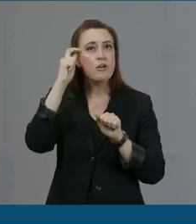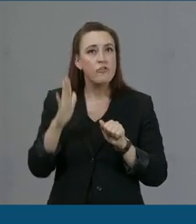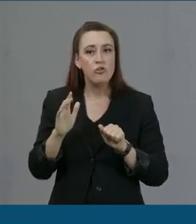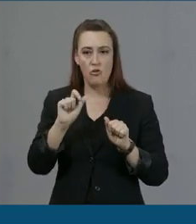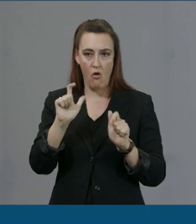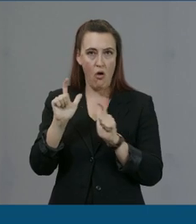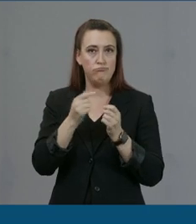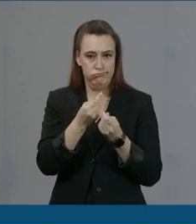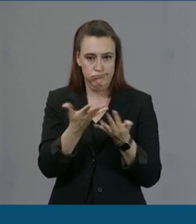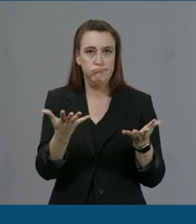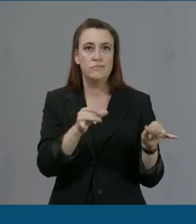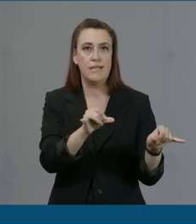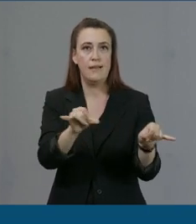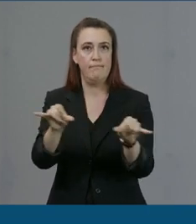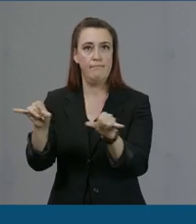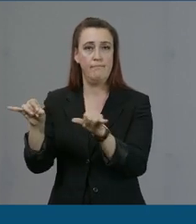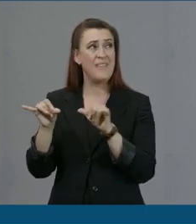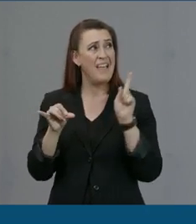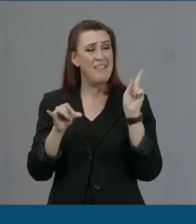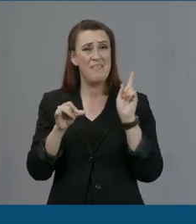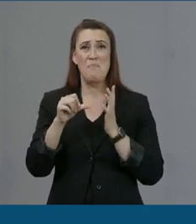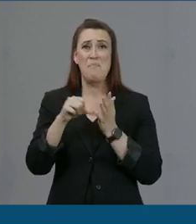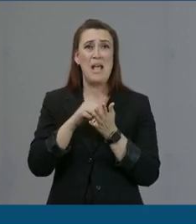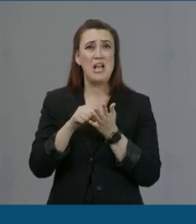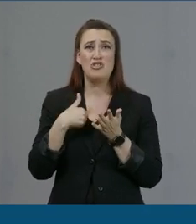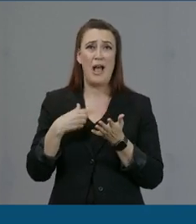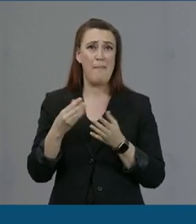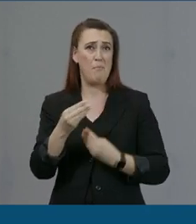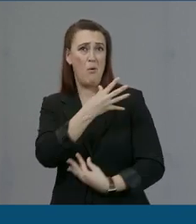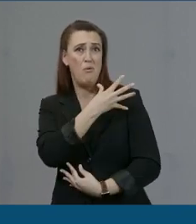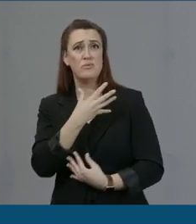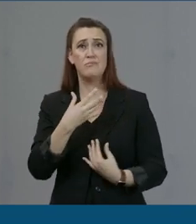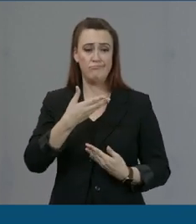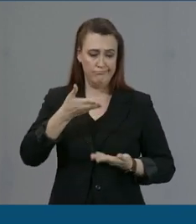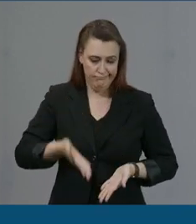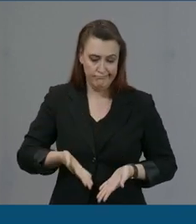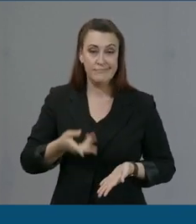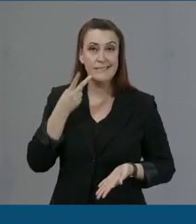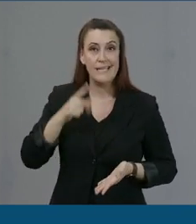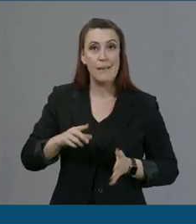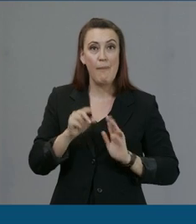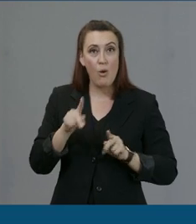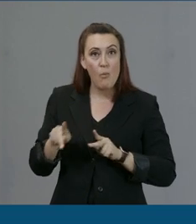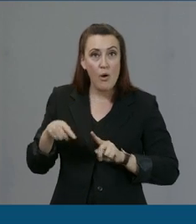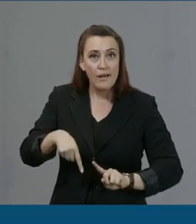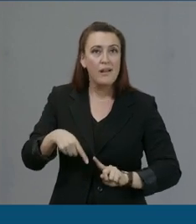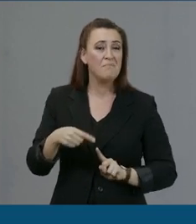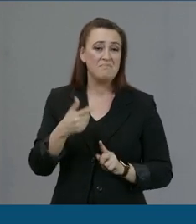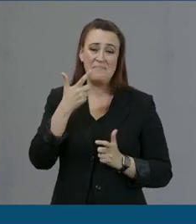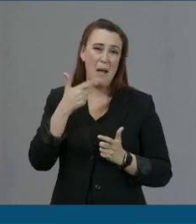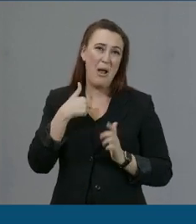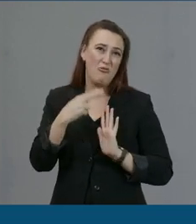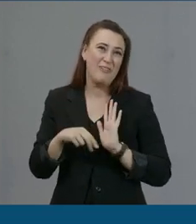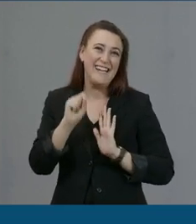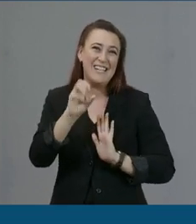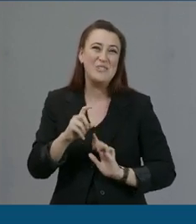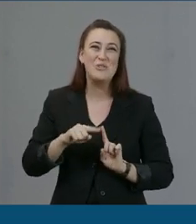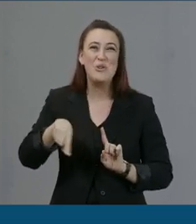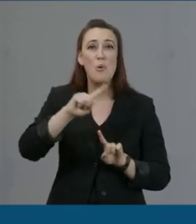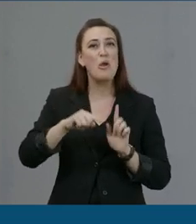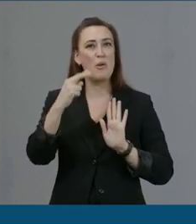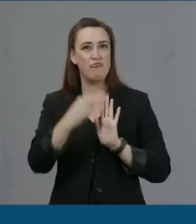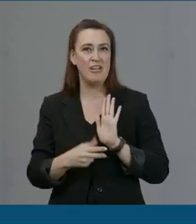There's a lot of verbiage on this page. I'm not going to read all of it. If you're interested, like I said, opening up America again. But it